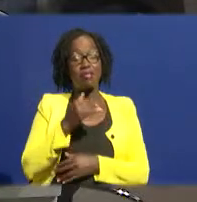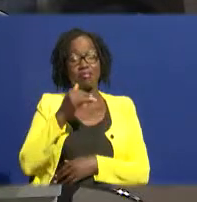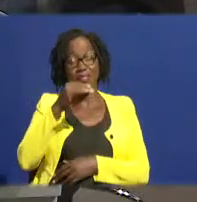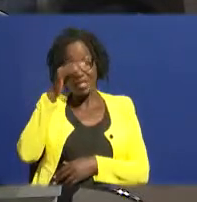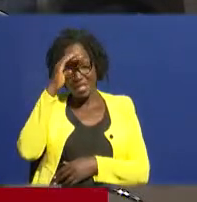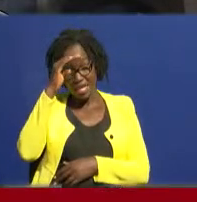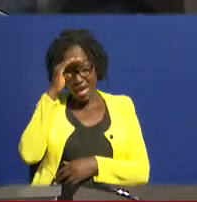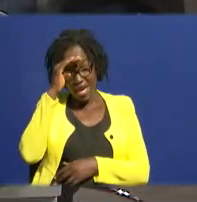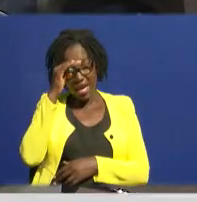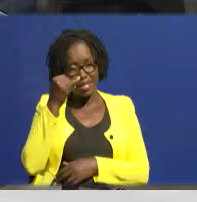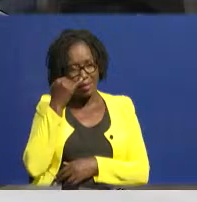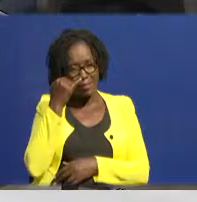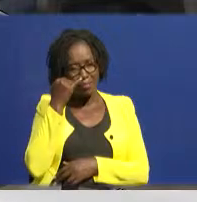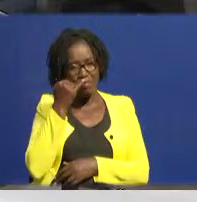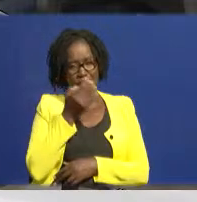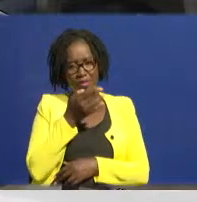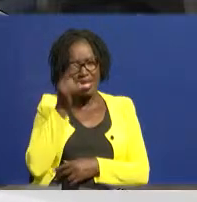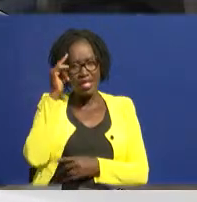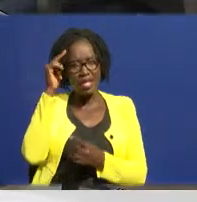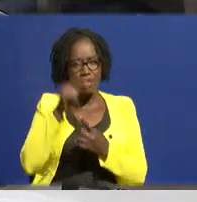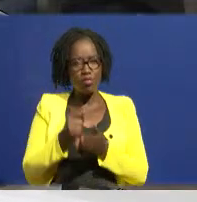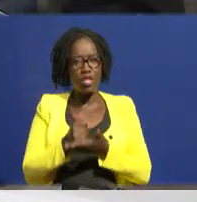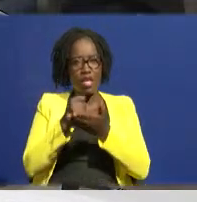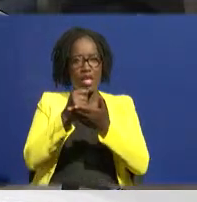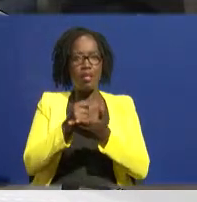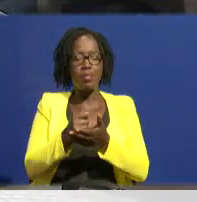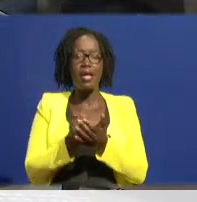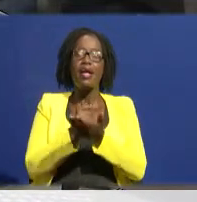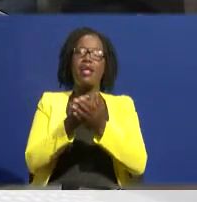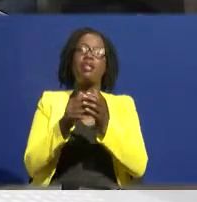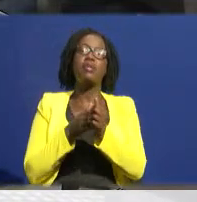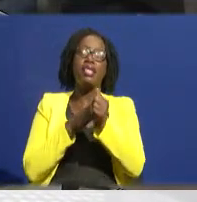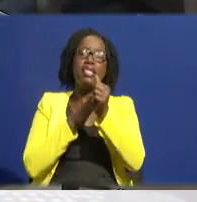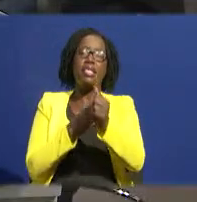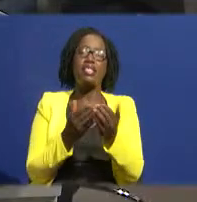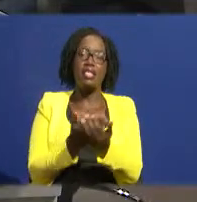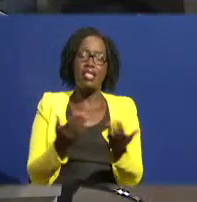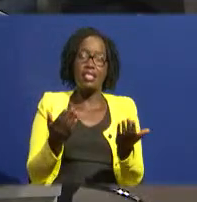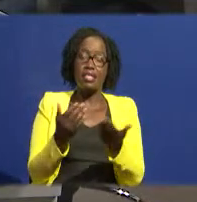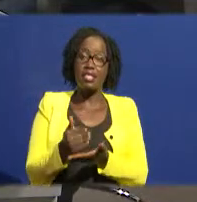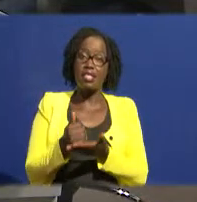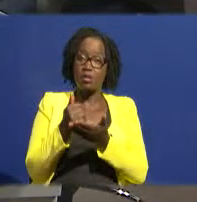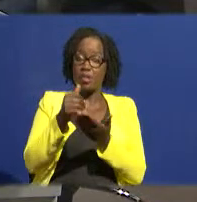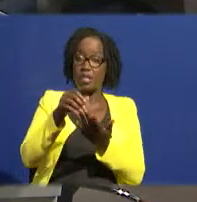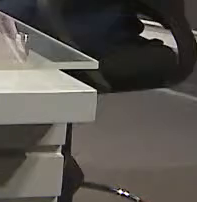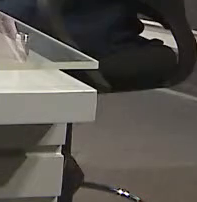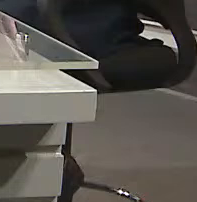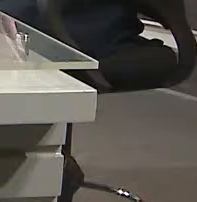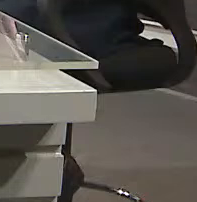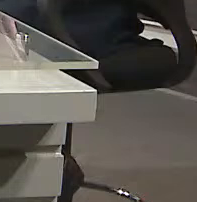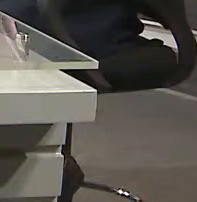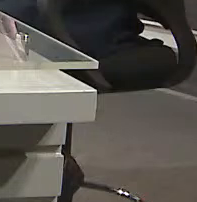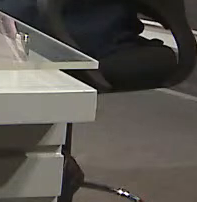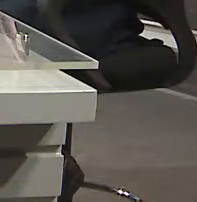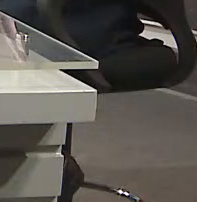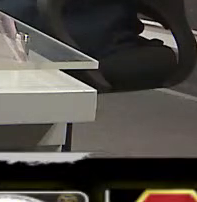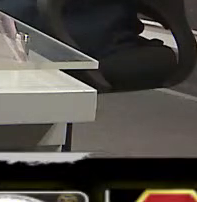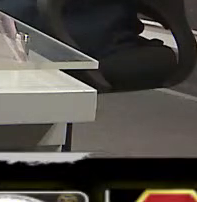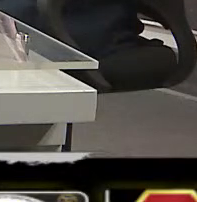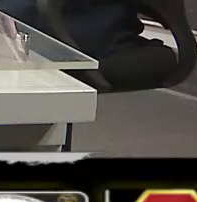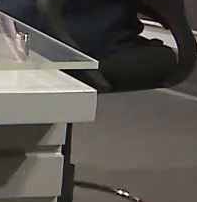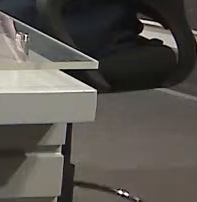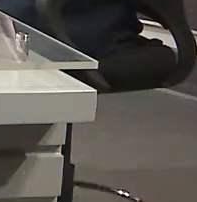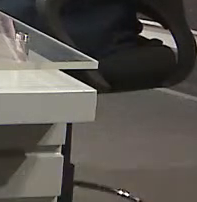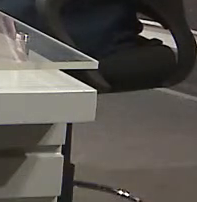is also geared towards helping and guiding our children, especially when they are in holiday. What exactly do you